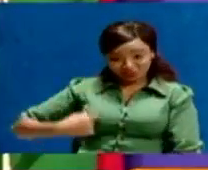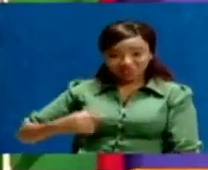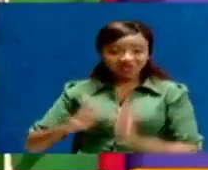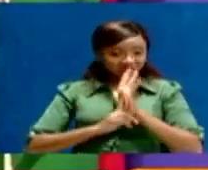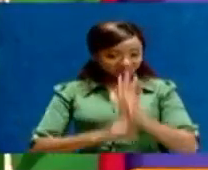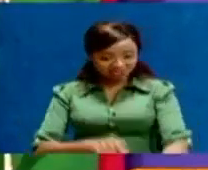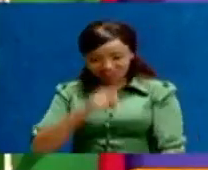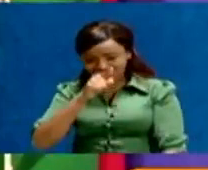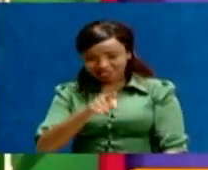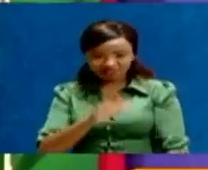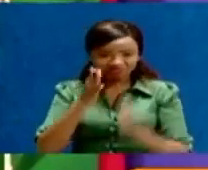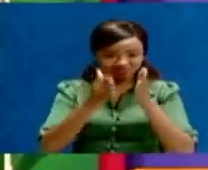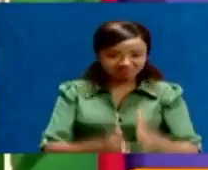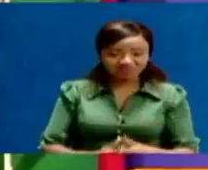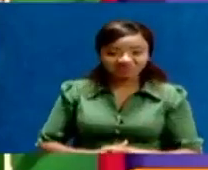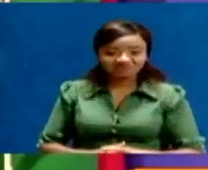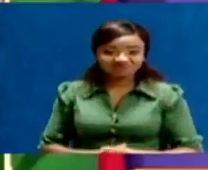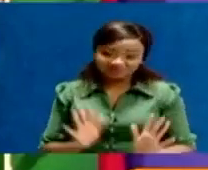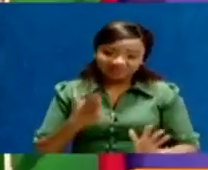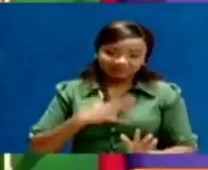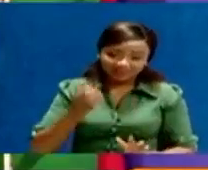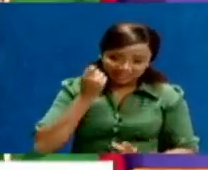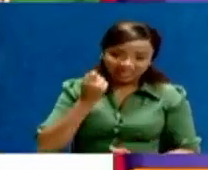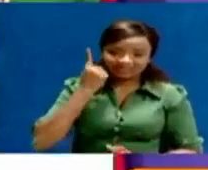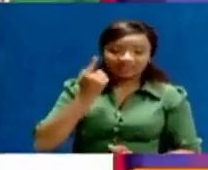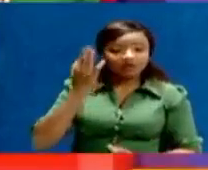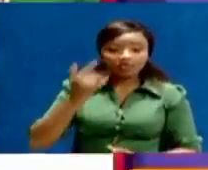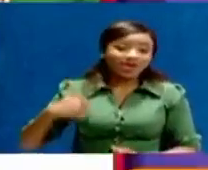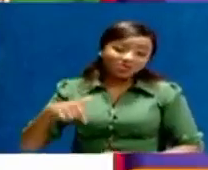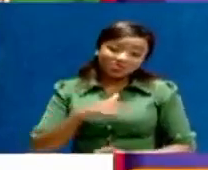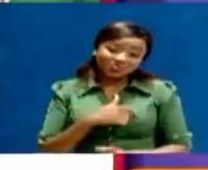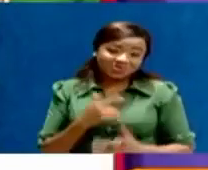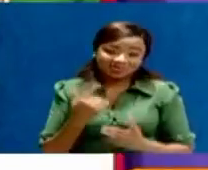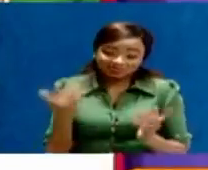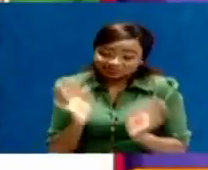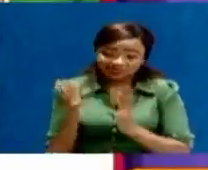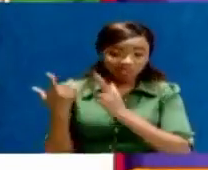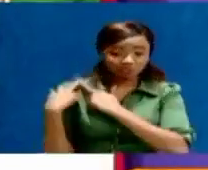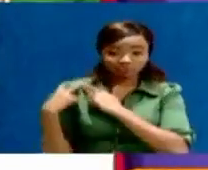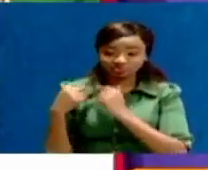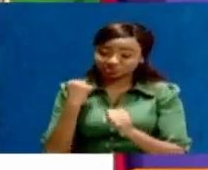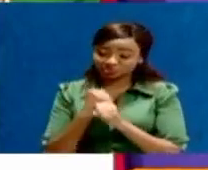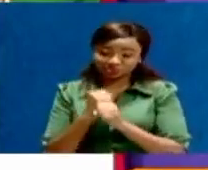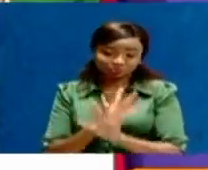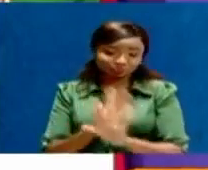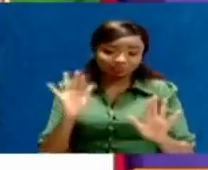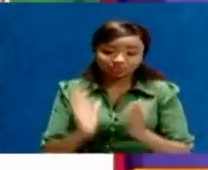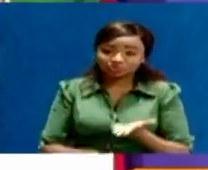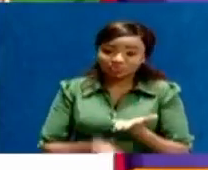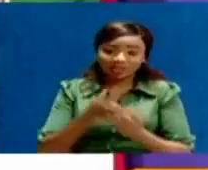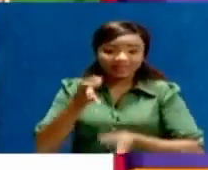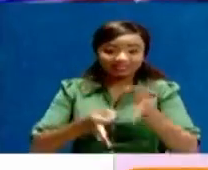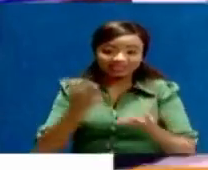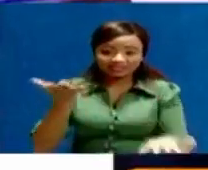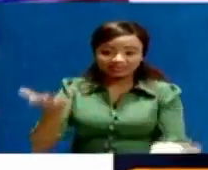that unpopular suspect. Just understand that we're just performing our duty for the scales of